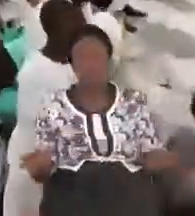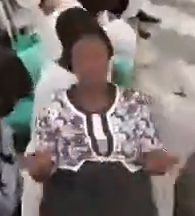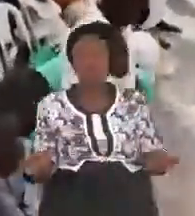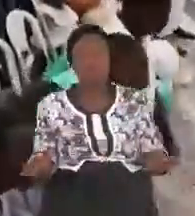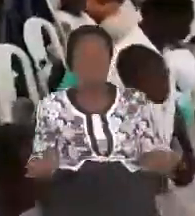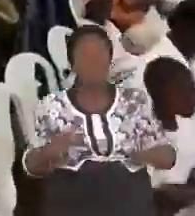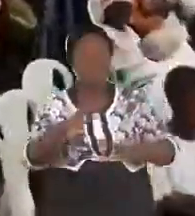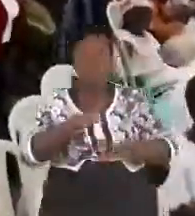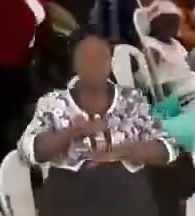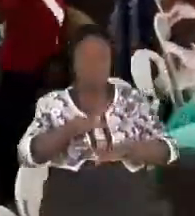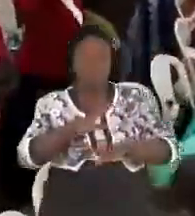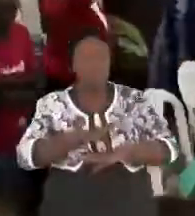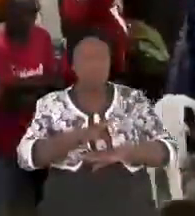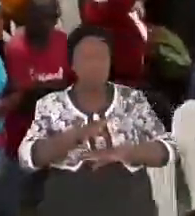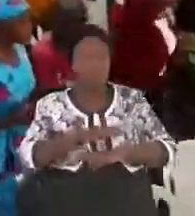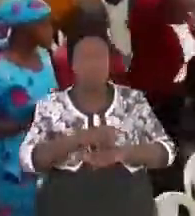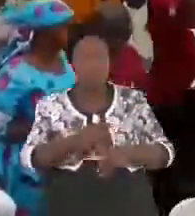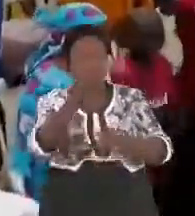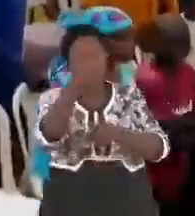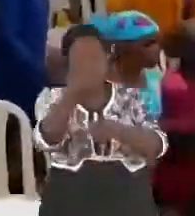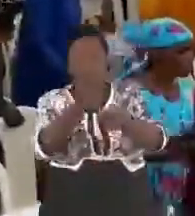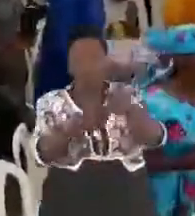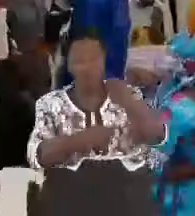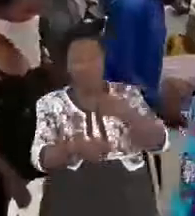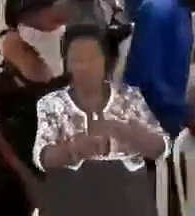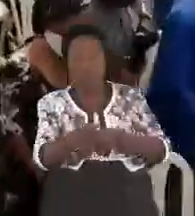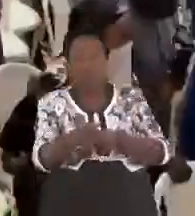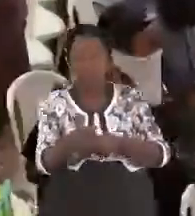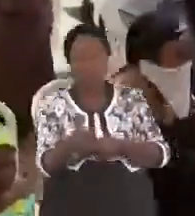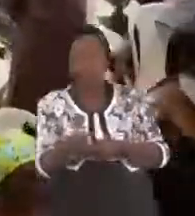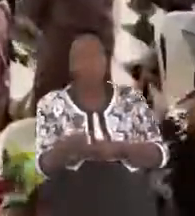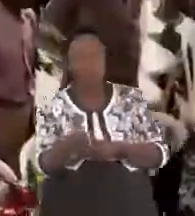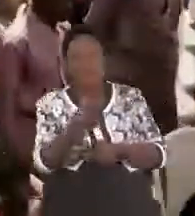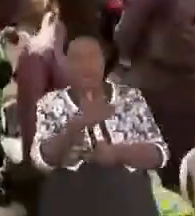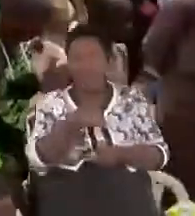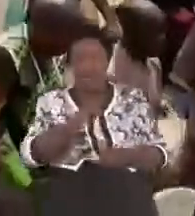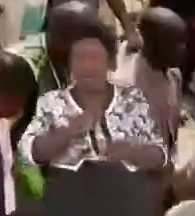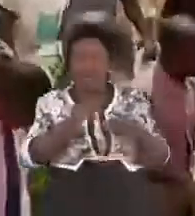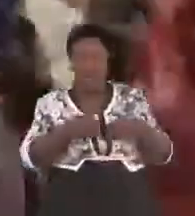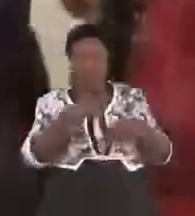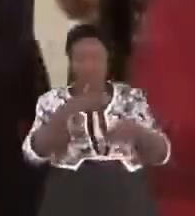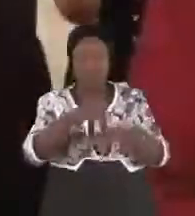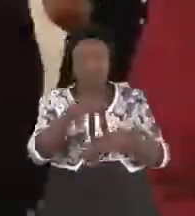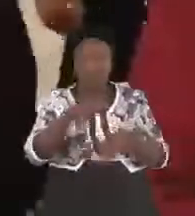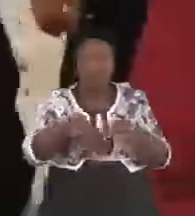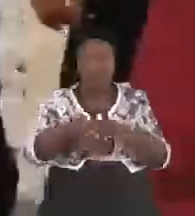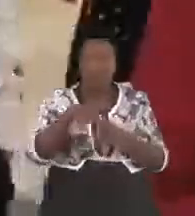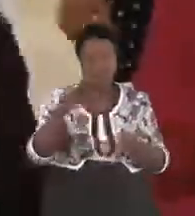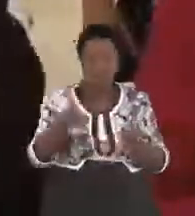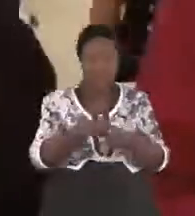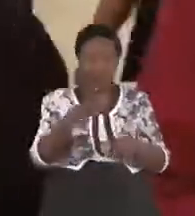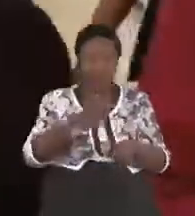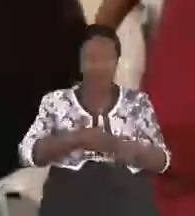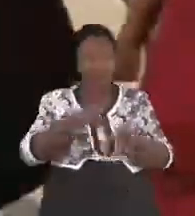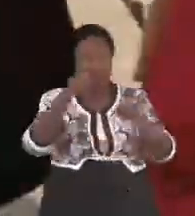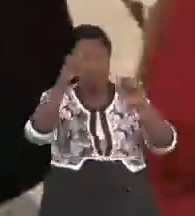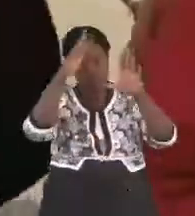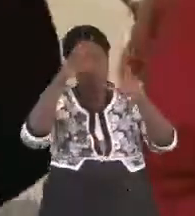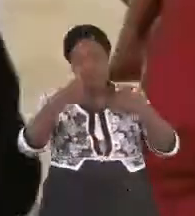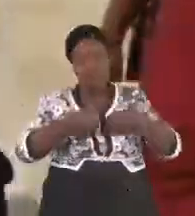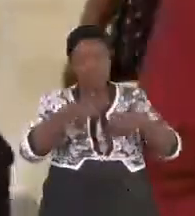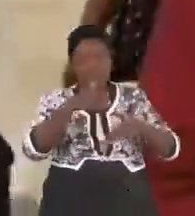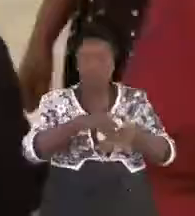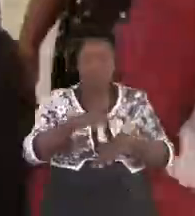satisfactory substitute. And I have sent you forth. As my Father has sent me, even